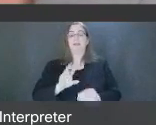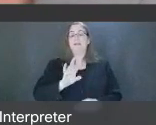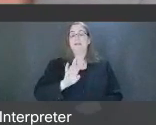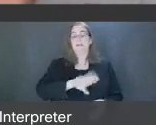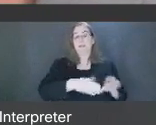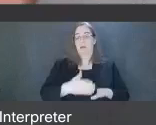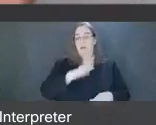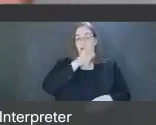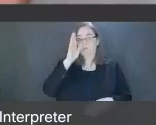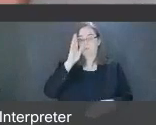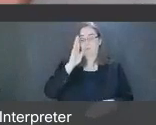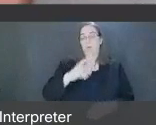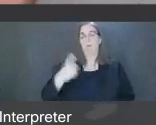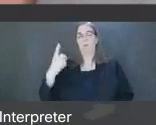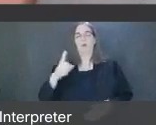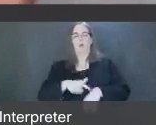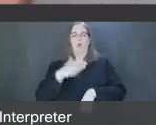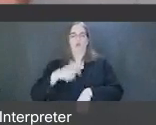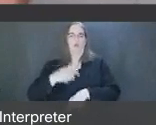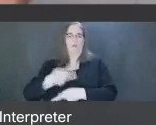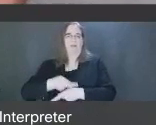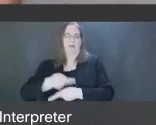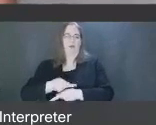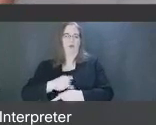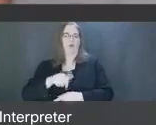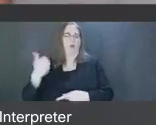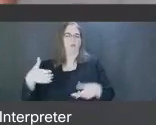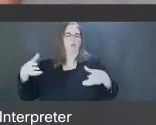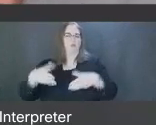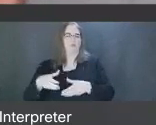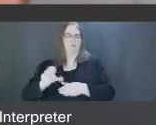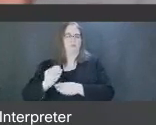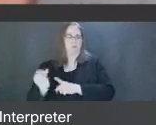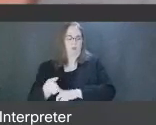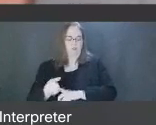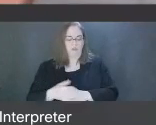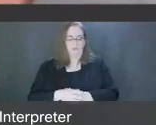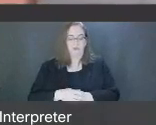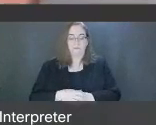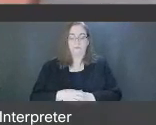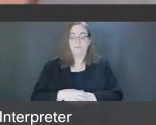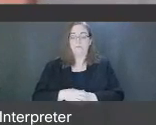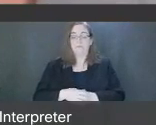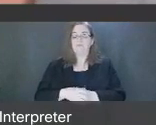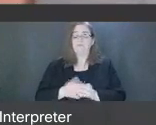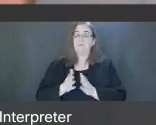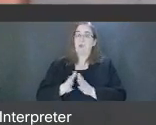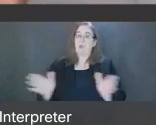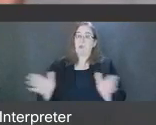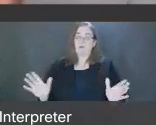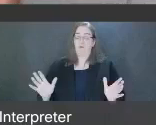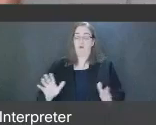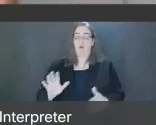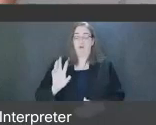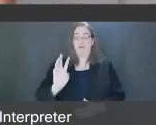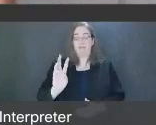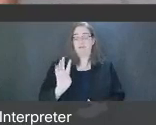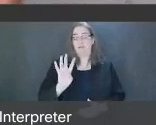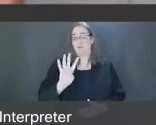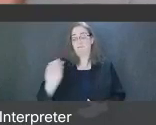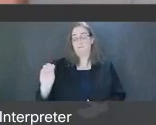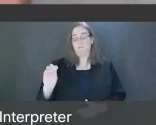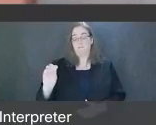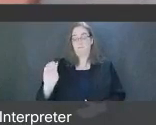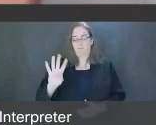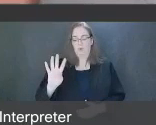hospital and 1 in a long-term care or other congregate setting. Overall, we have lost 647